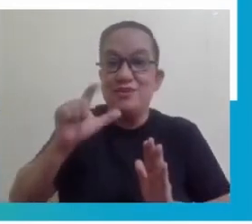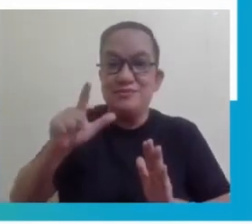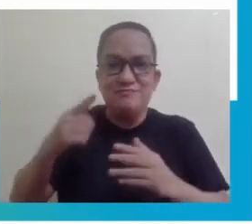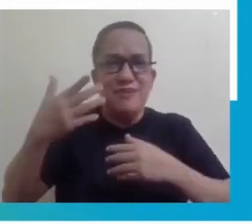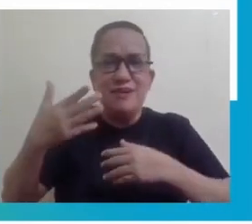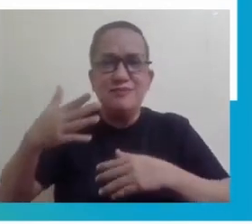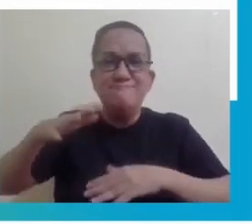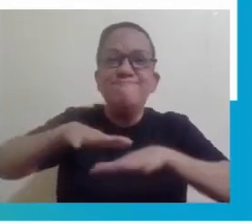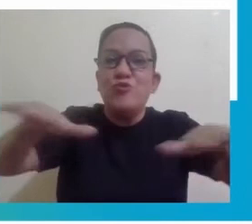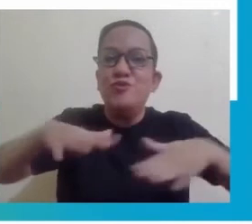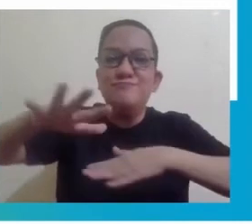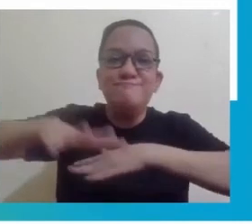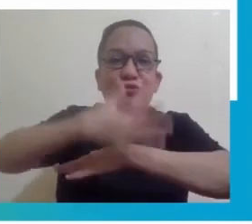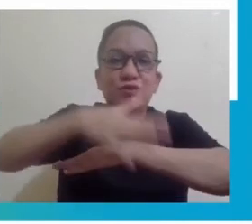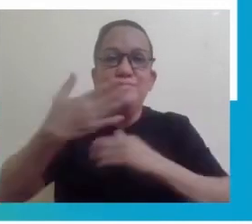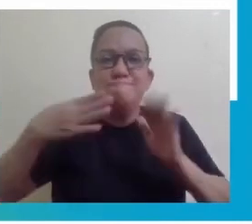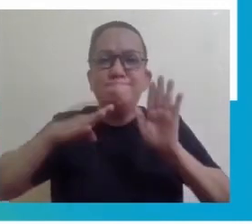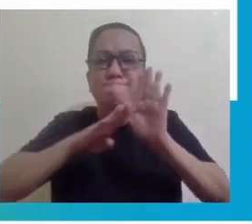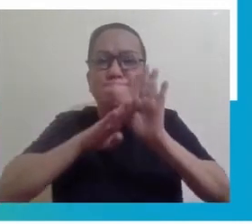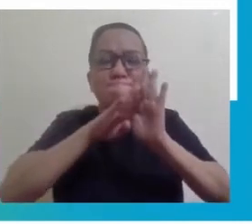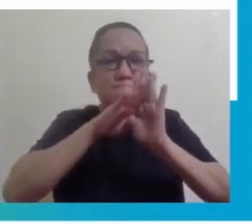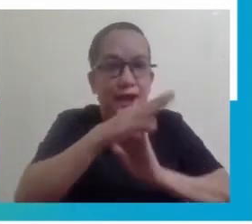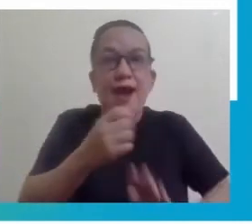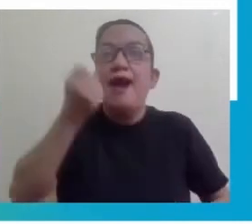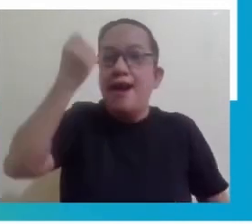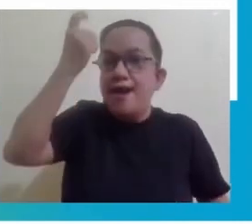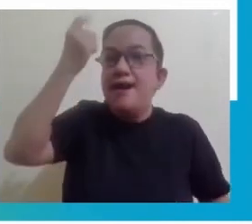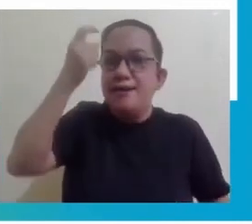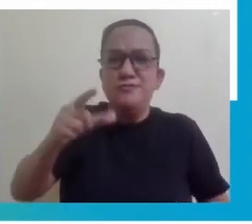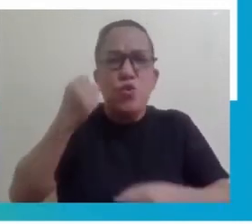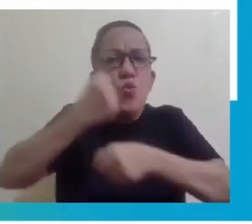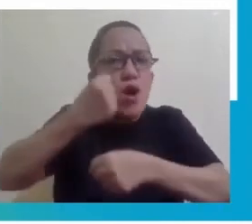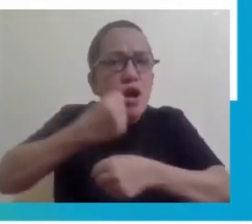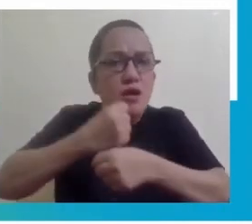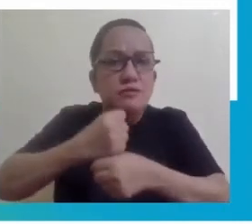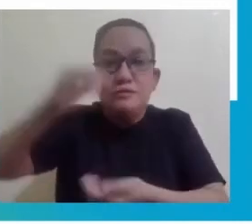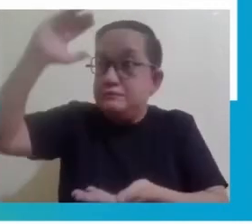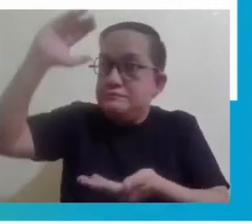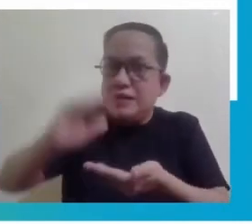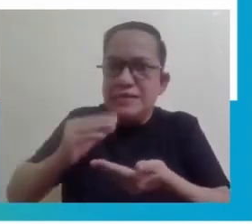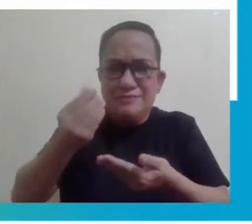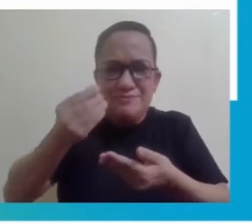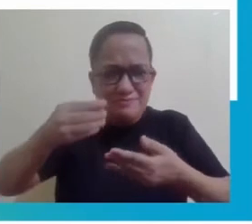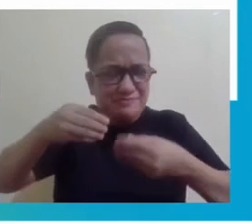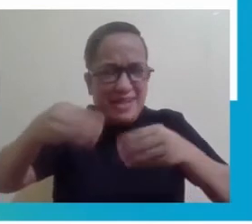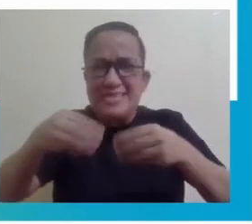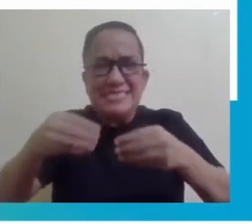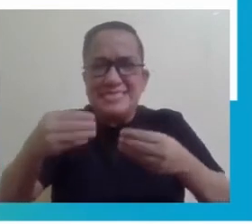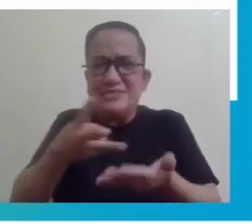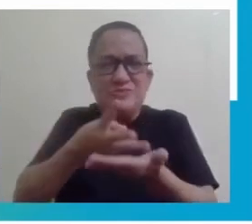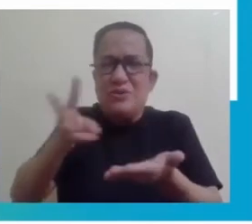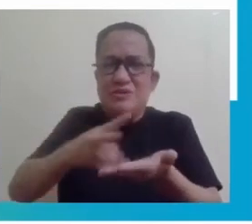been working on reducing plastic waste pollution and other aspects of blue economy. And I'd like to invite you and